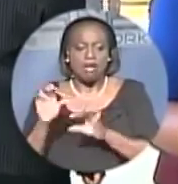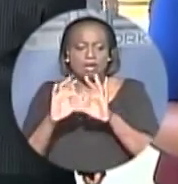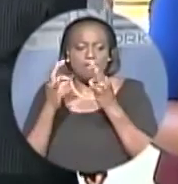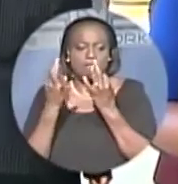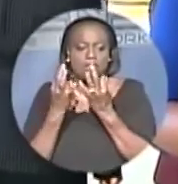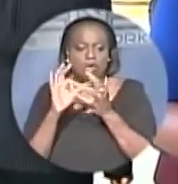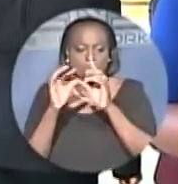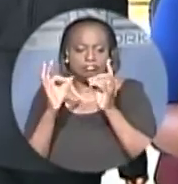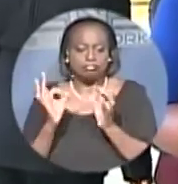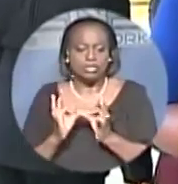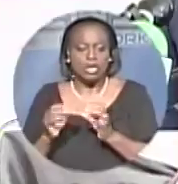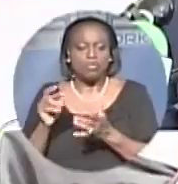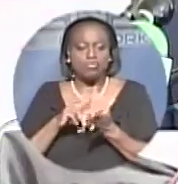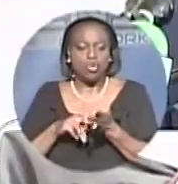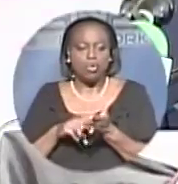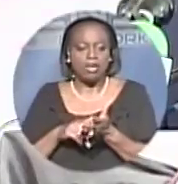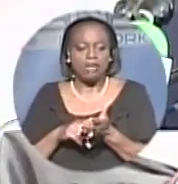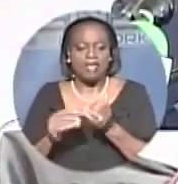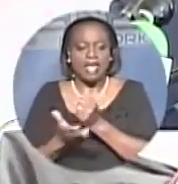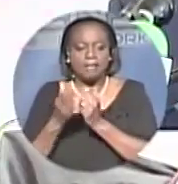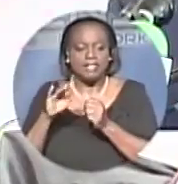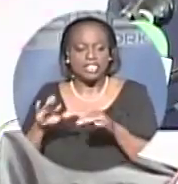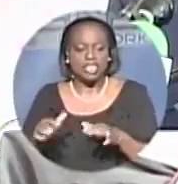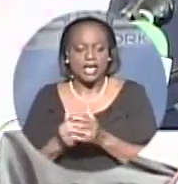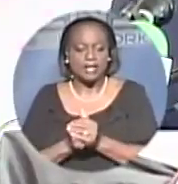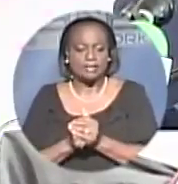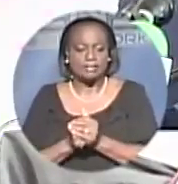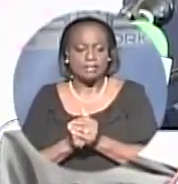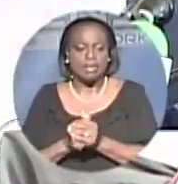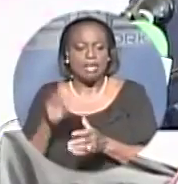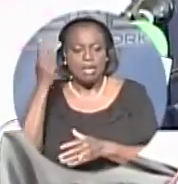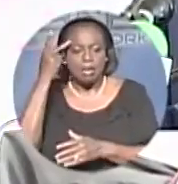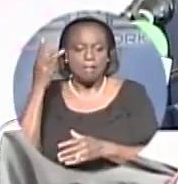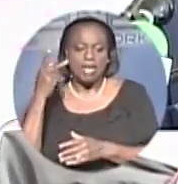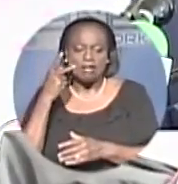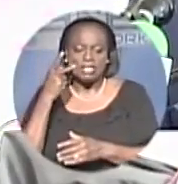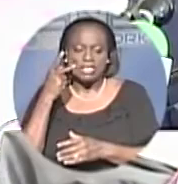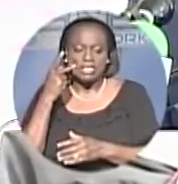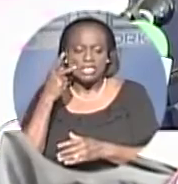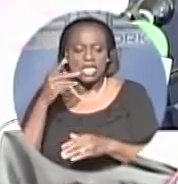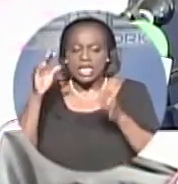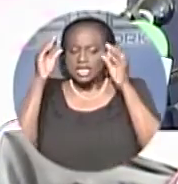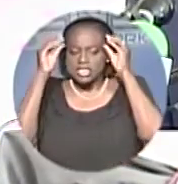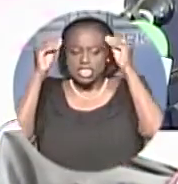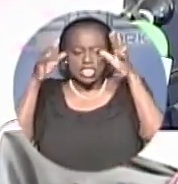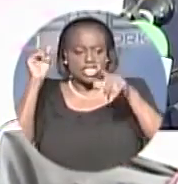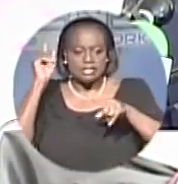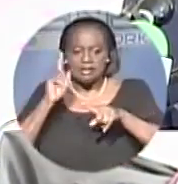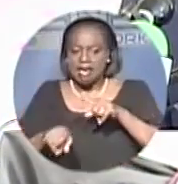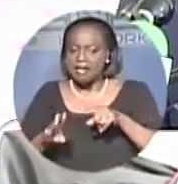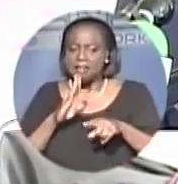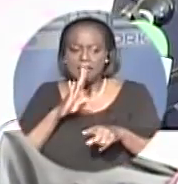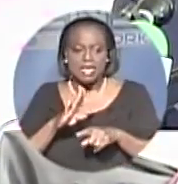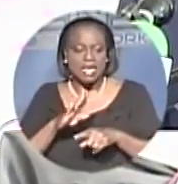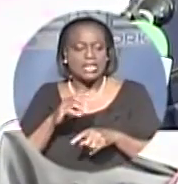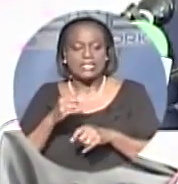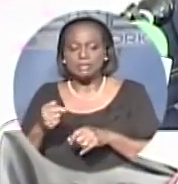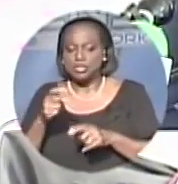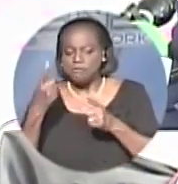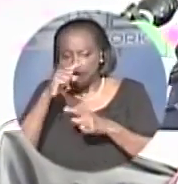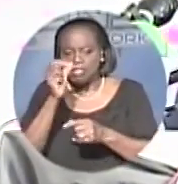factor prominently in this. And parents, your children's teachers can never be a substitute for the love,